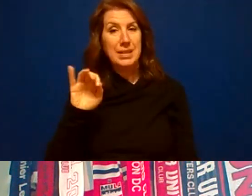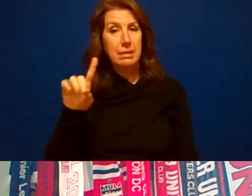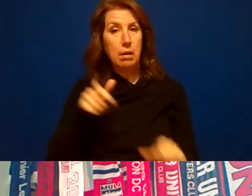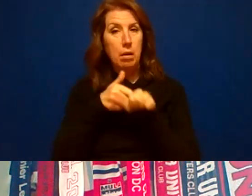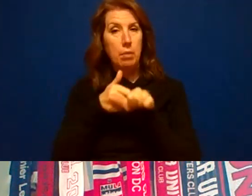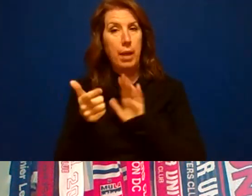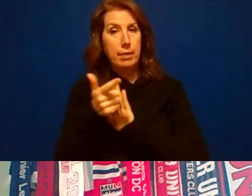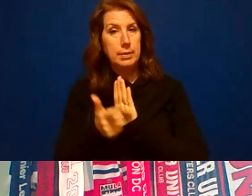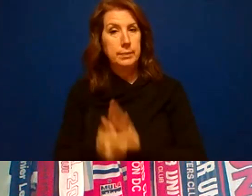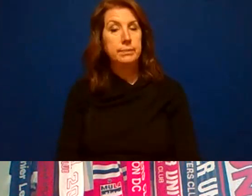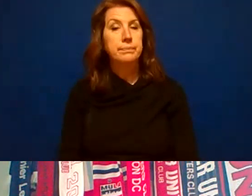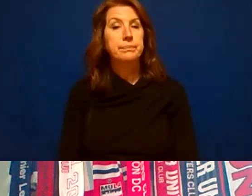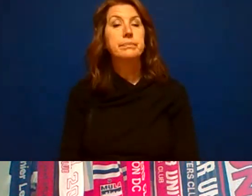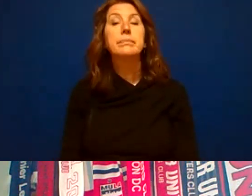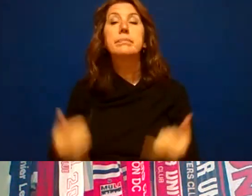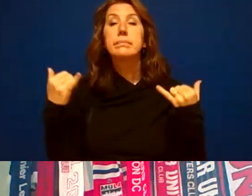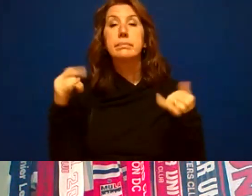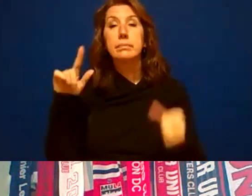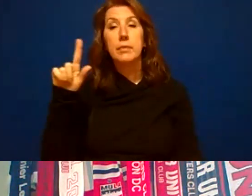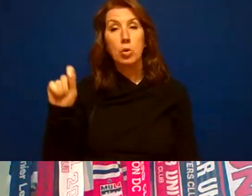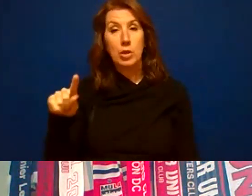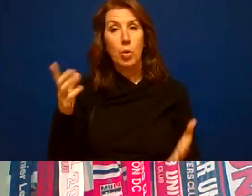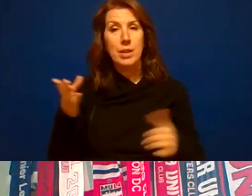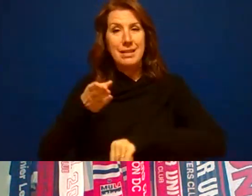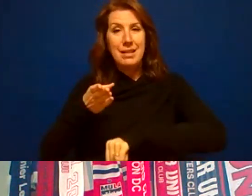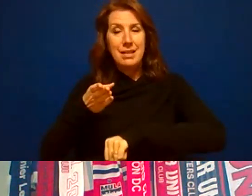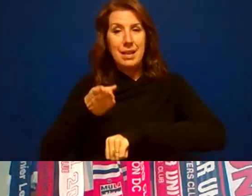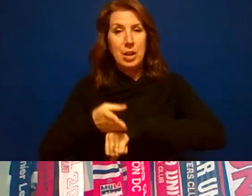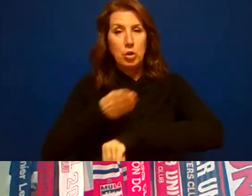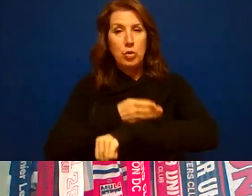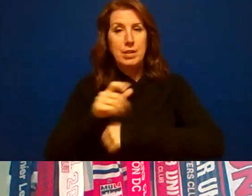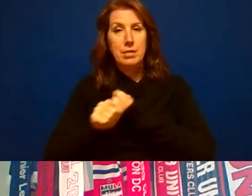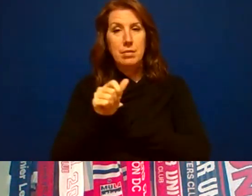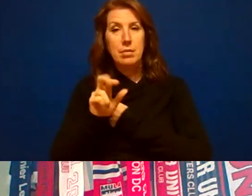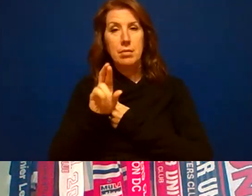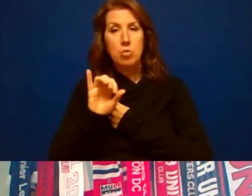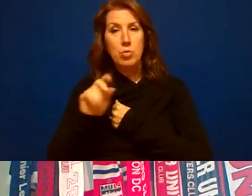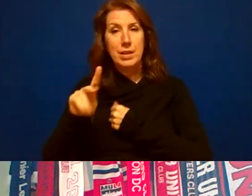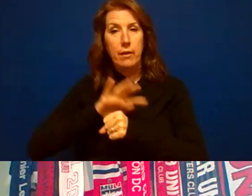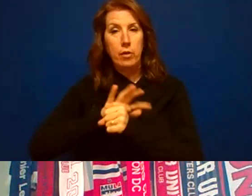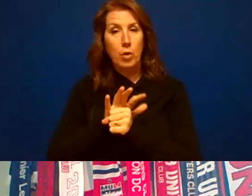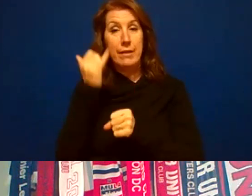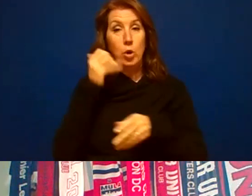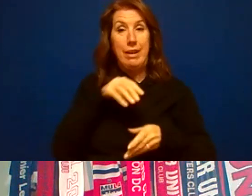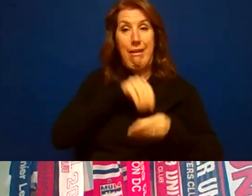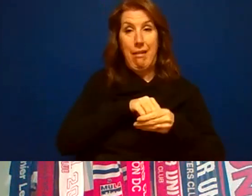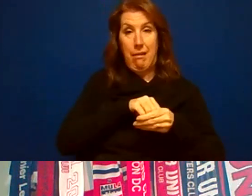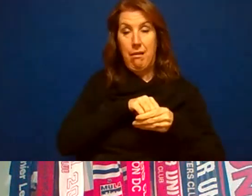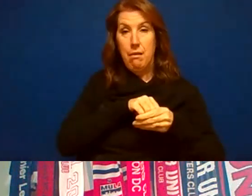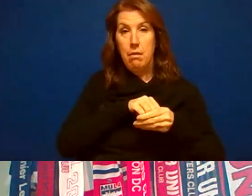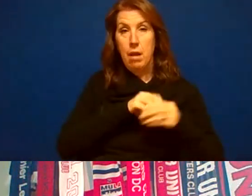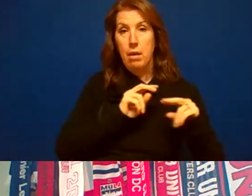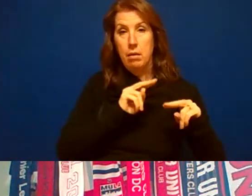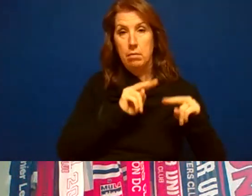Next question. What is the increased risk of COVID if you're in a facility, and how is death rate defined?